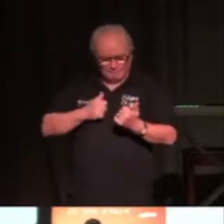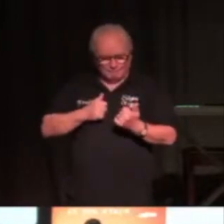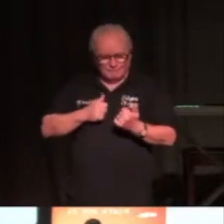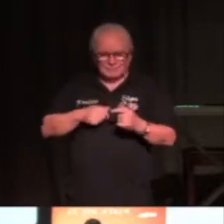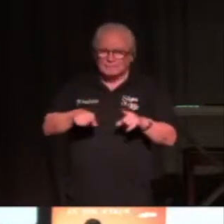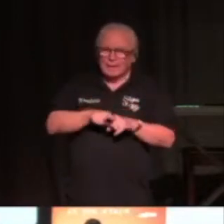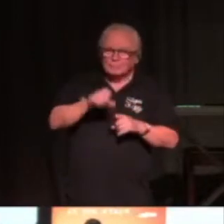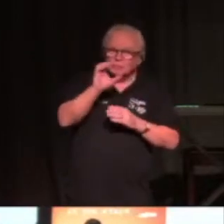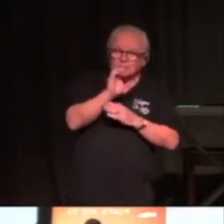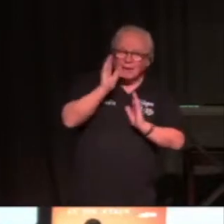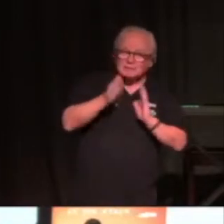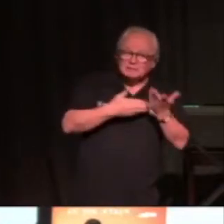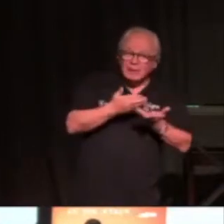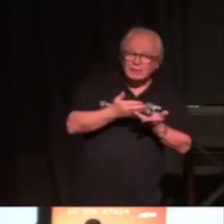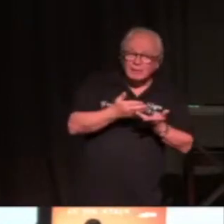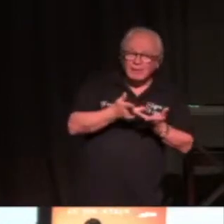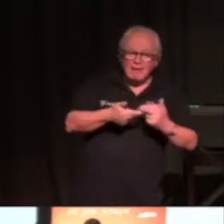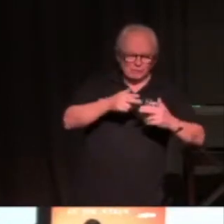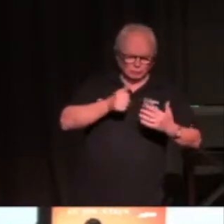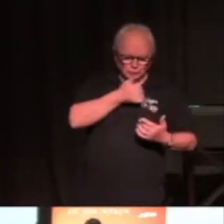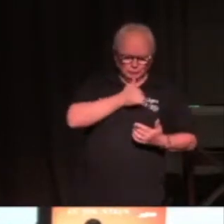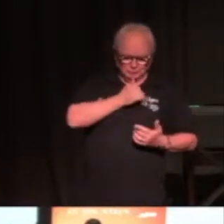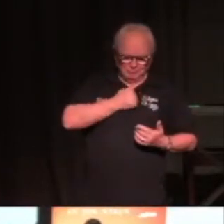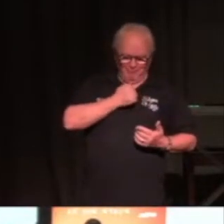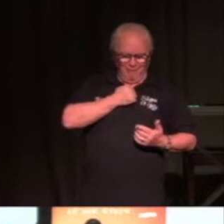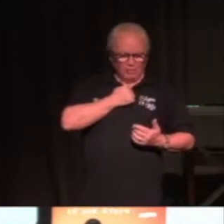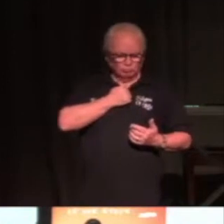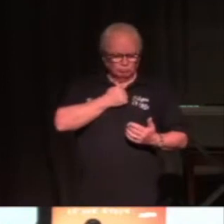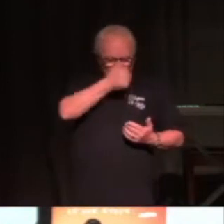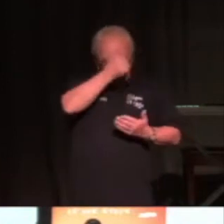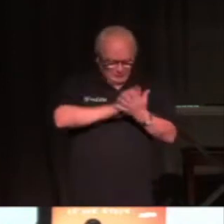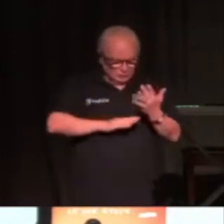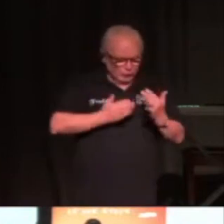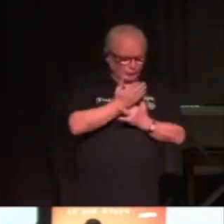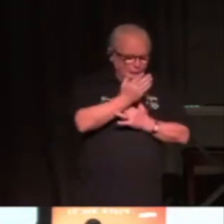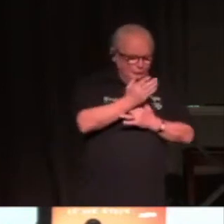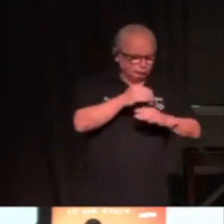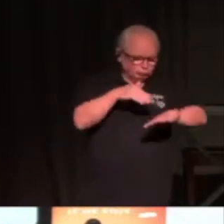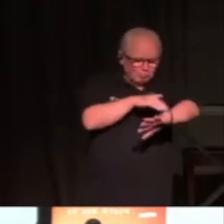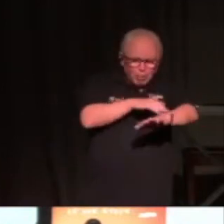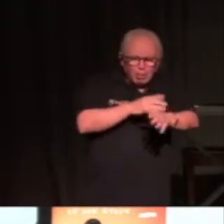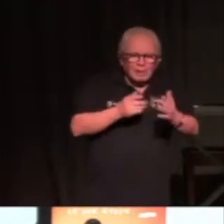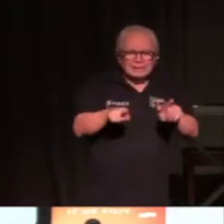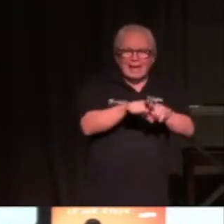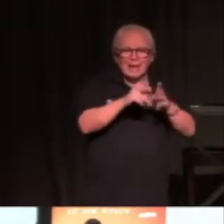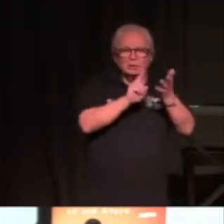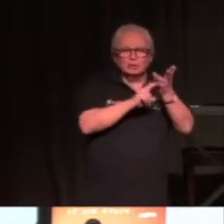church, that won't get you and me through the troubles of Noah's days and Lot's days combined.